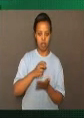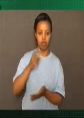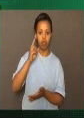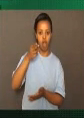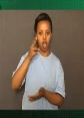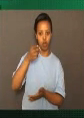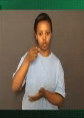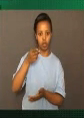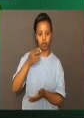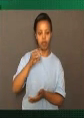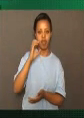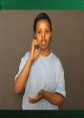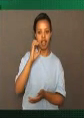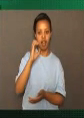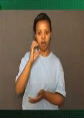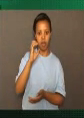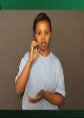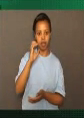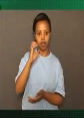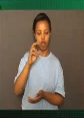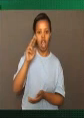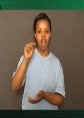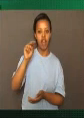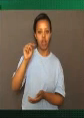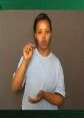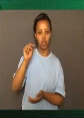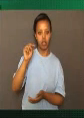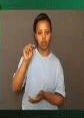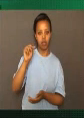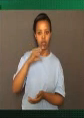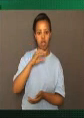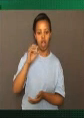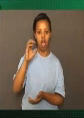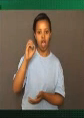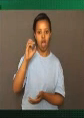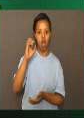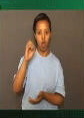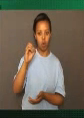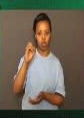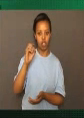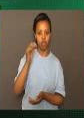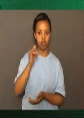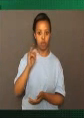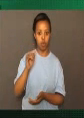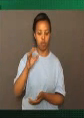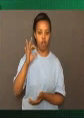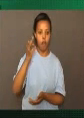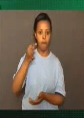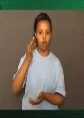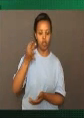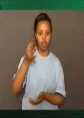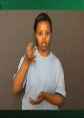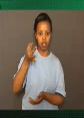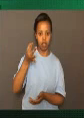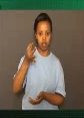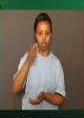hydrogen, carbon, nitrogen, oxygen, phosphorus,